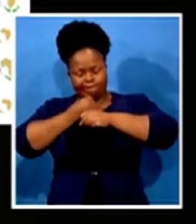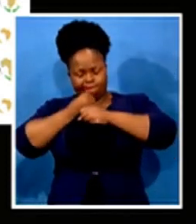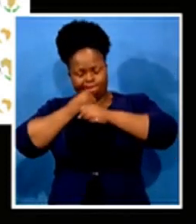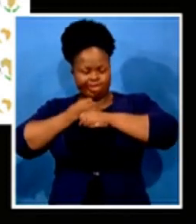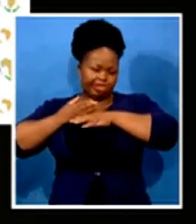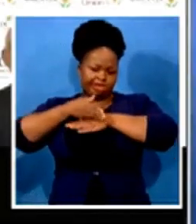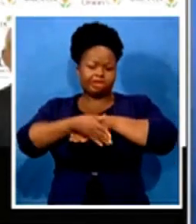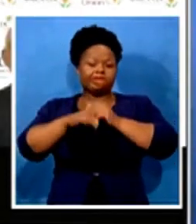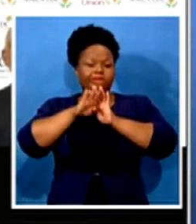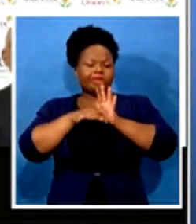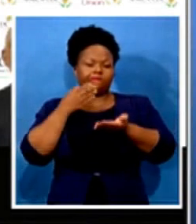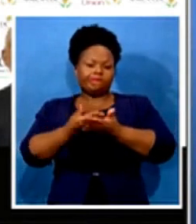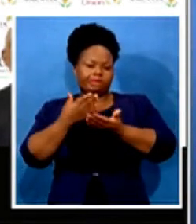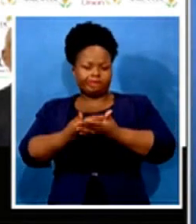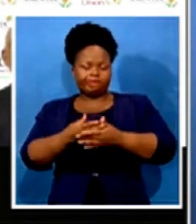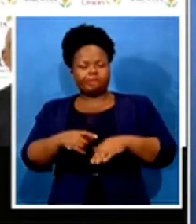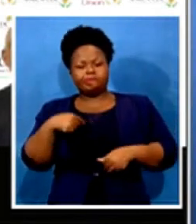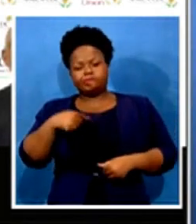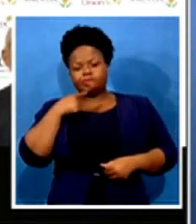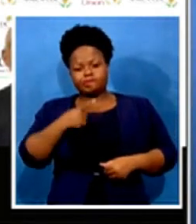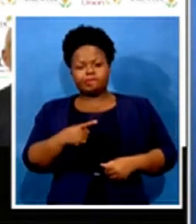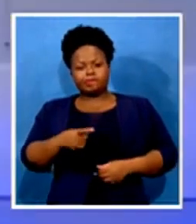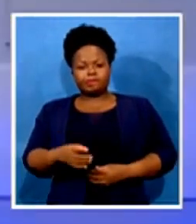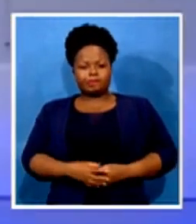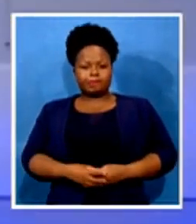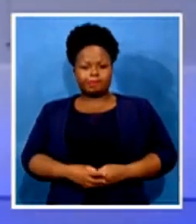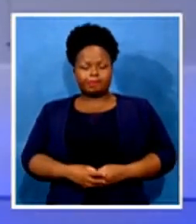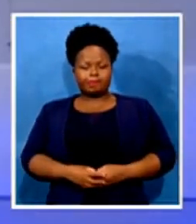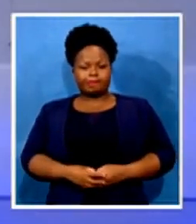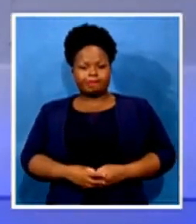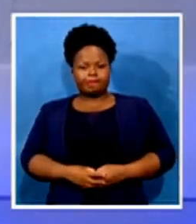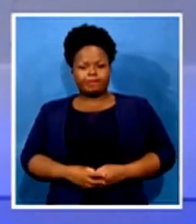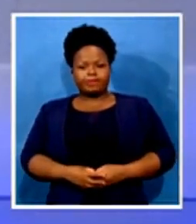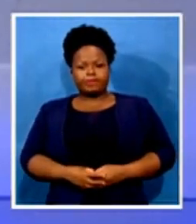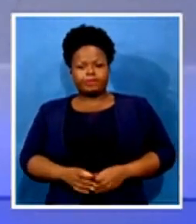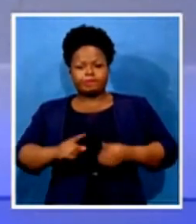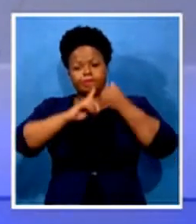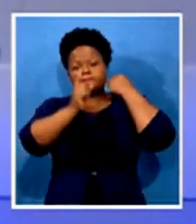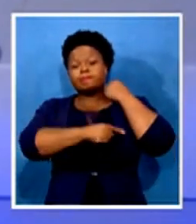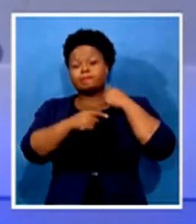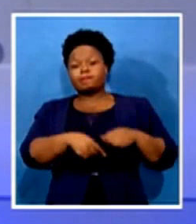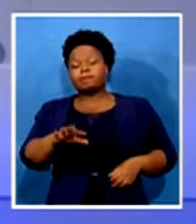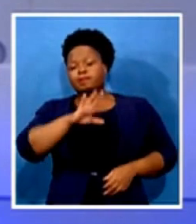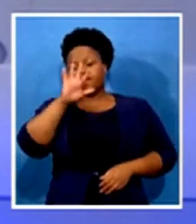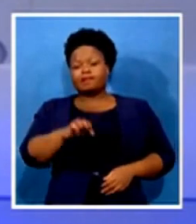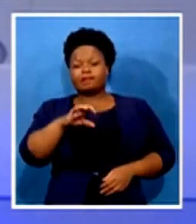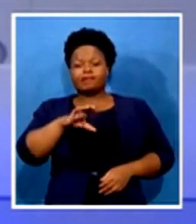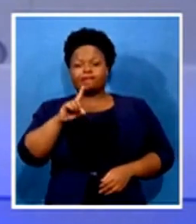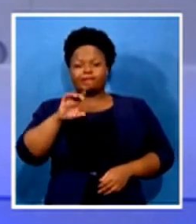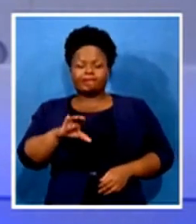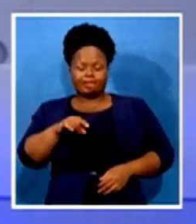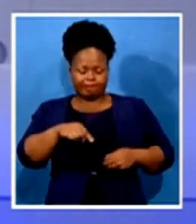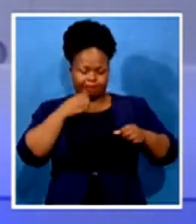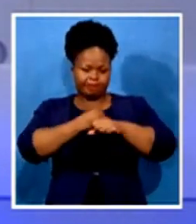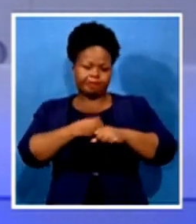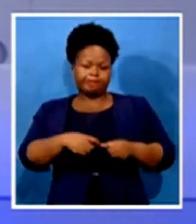you all a very, very... Well, the last press briefing there from the Africa CDC for this year, of course, today marking the last day